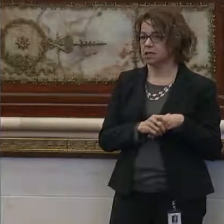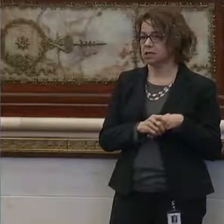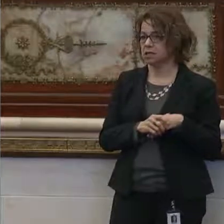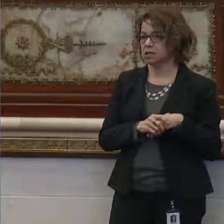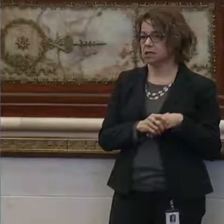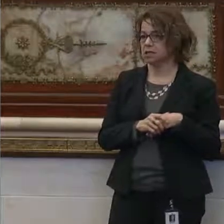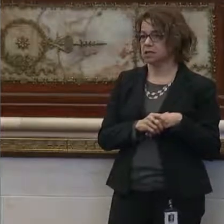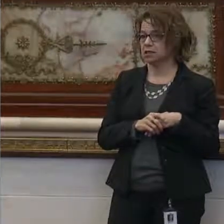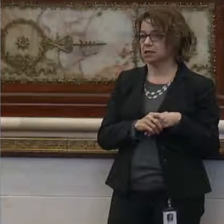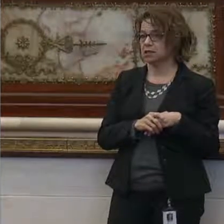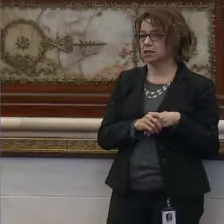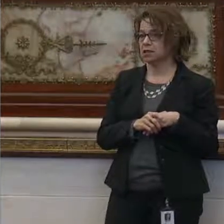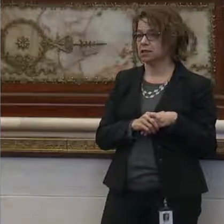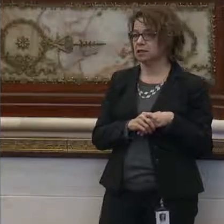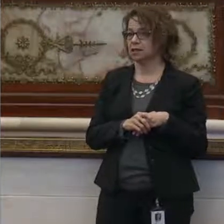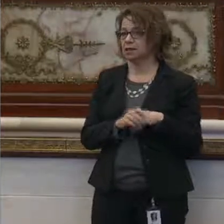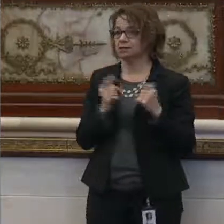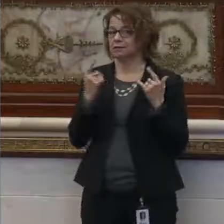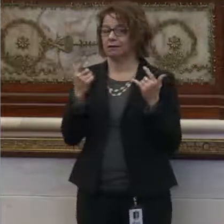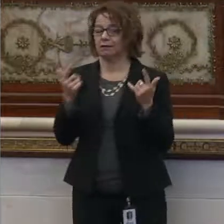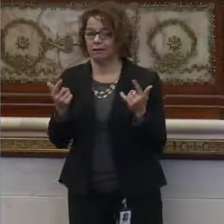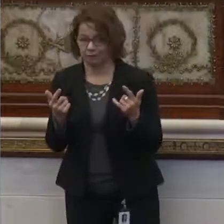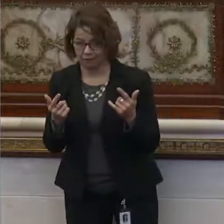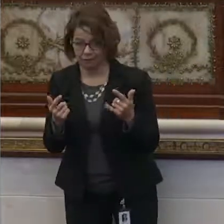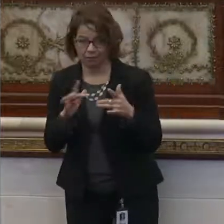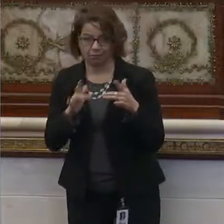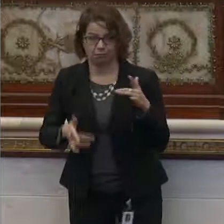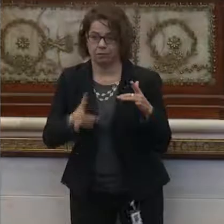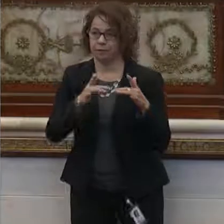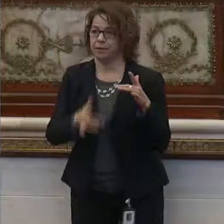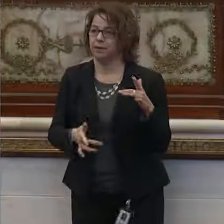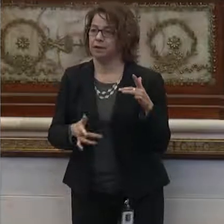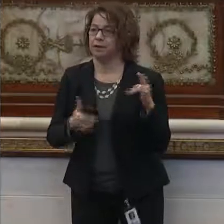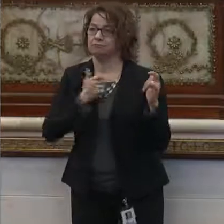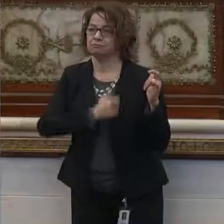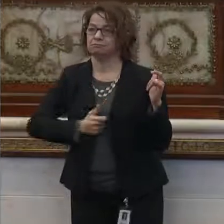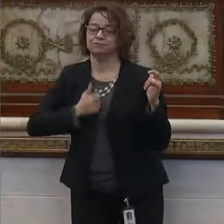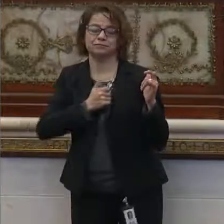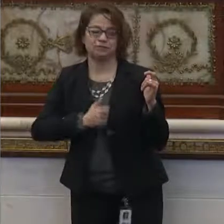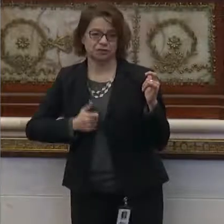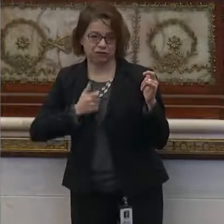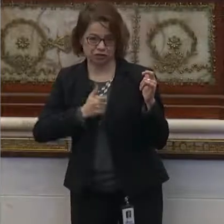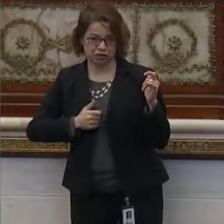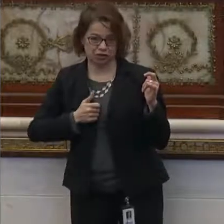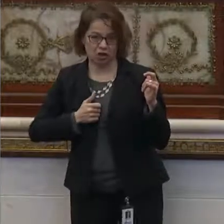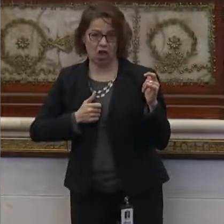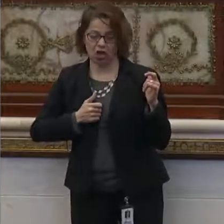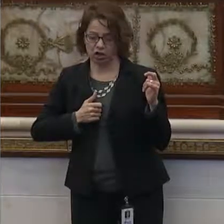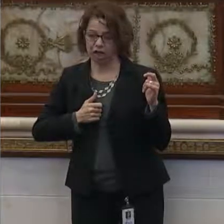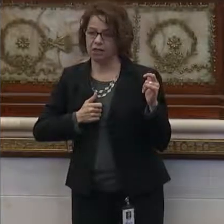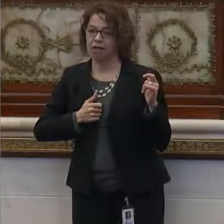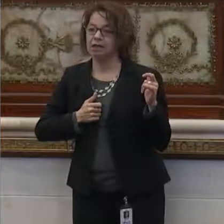I'm back. Please accept my apologies, all the fun of virtual hearings.